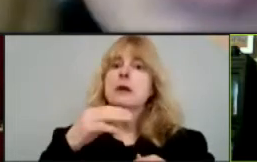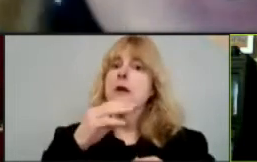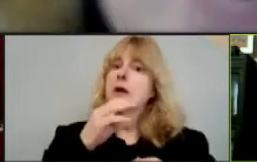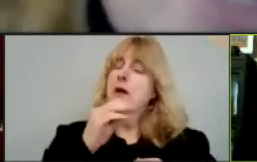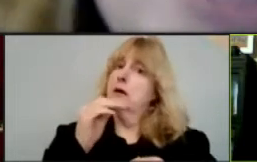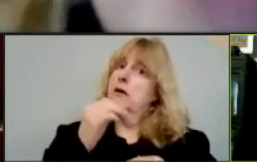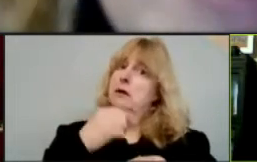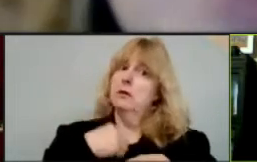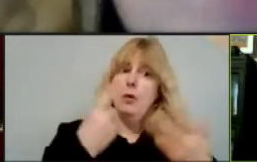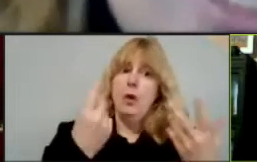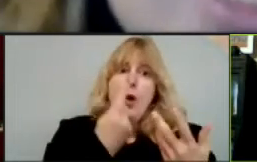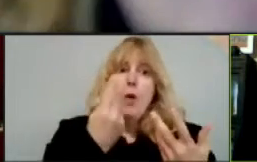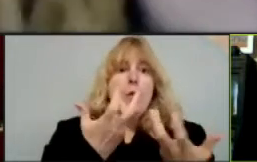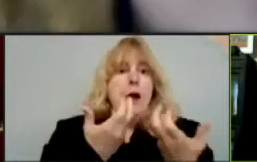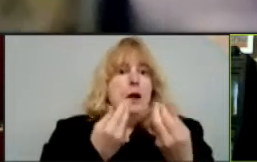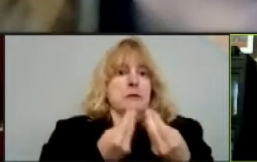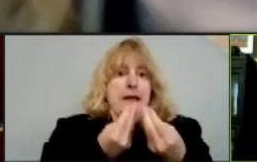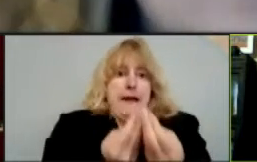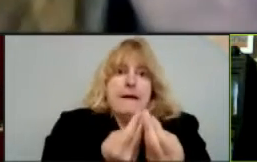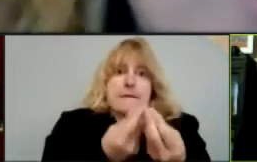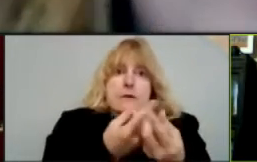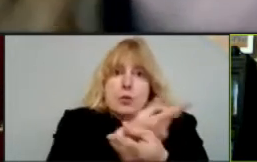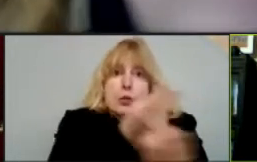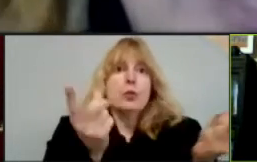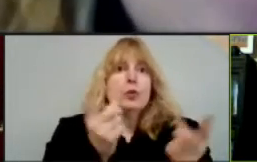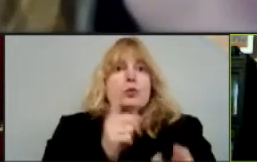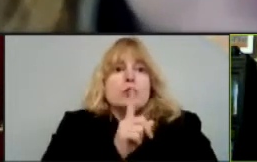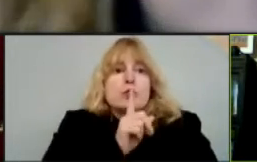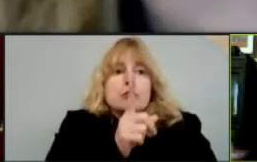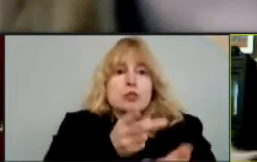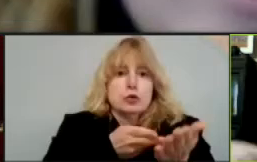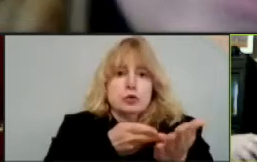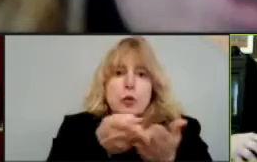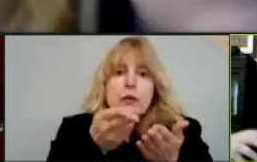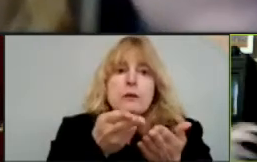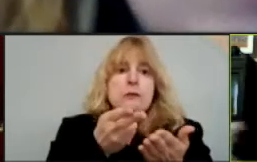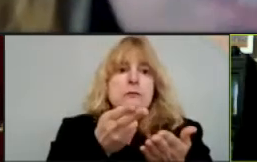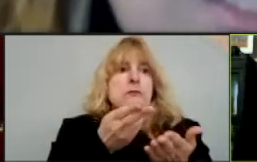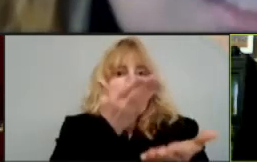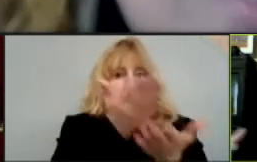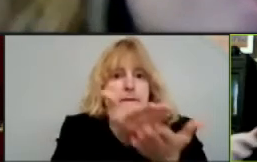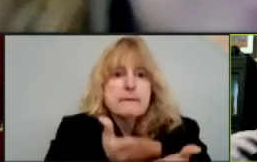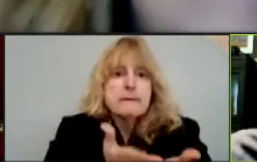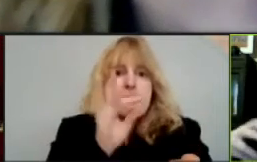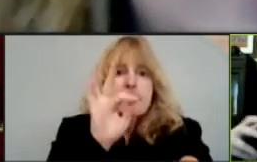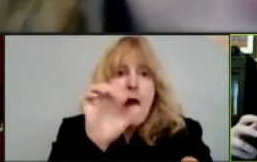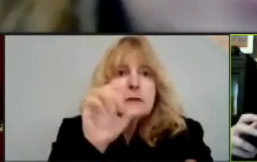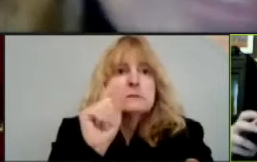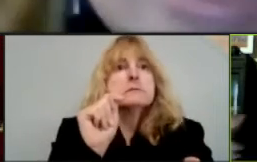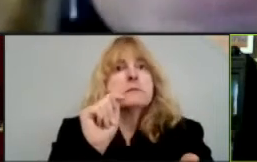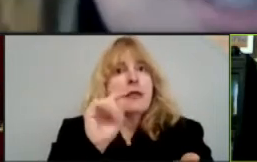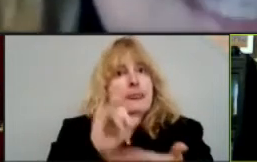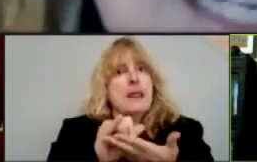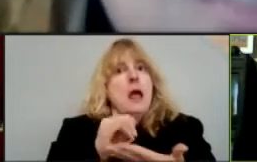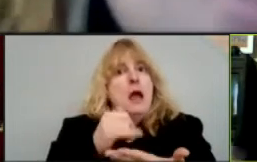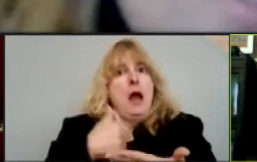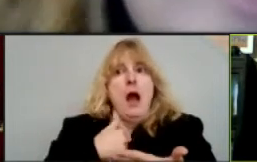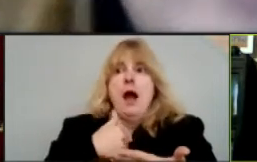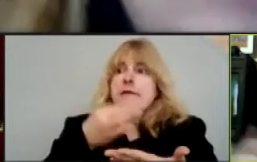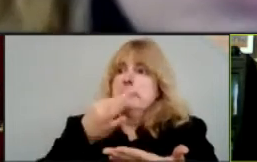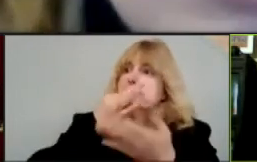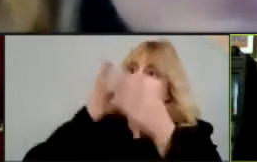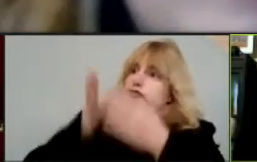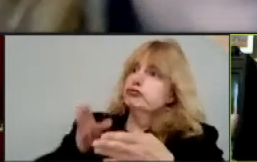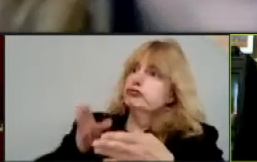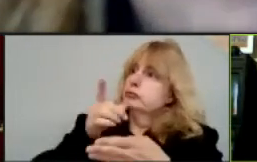that's what we try to bring you every week, is truth and facts that are rooted in expertise,